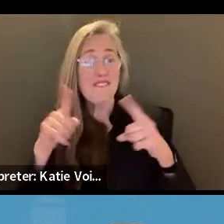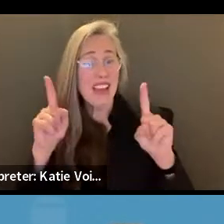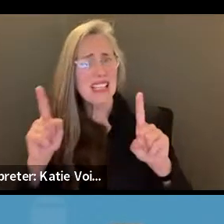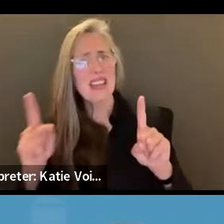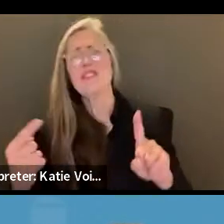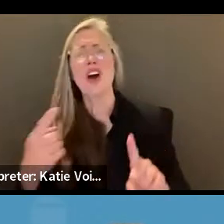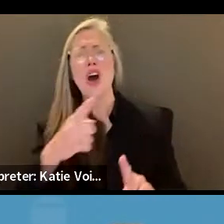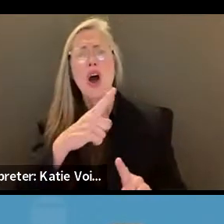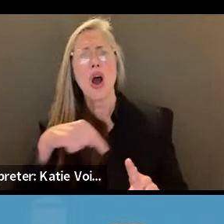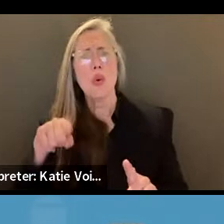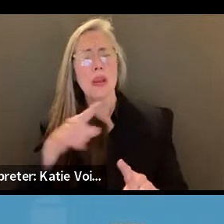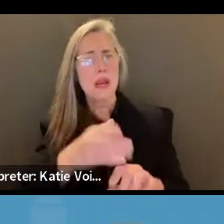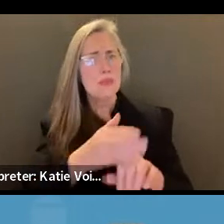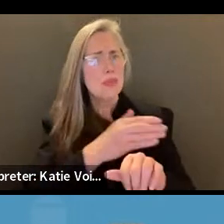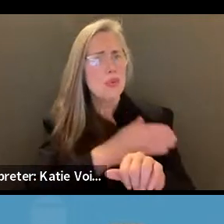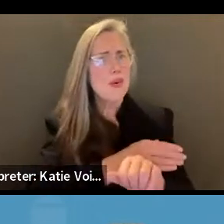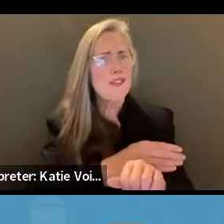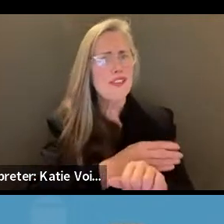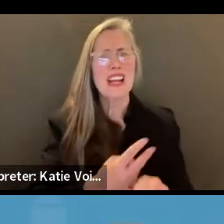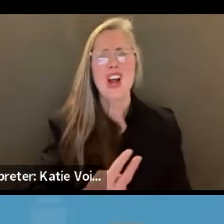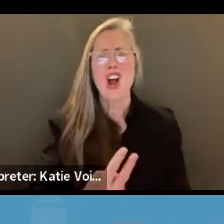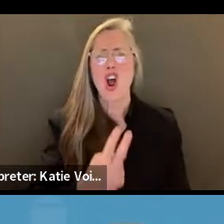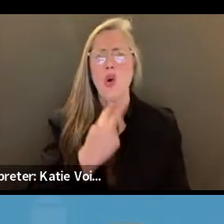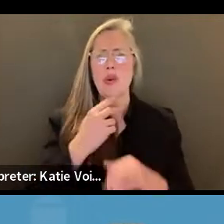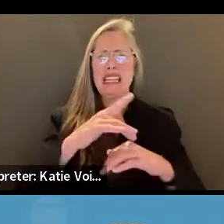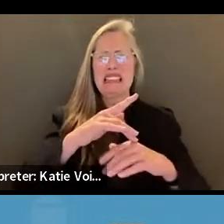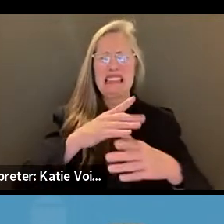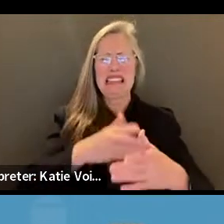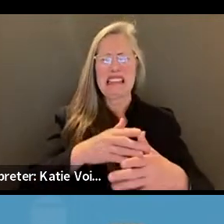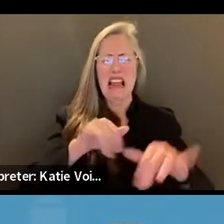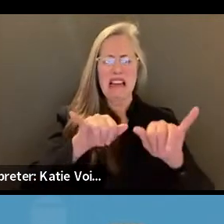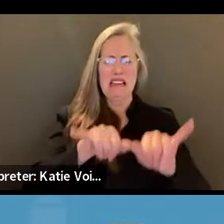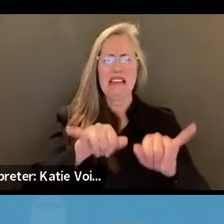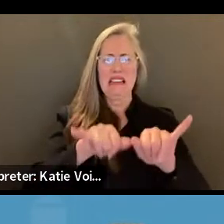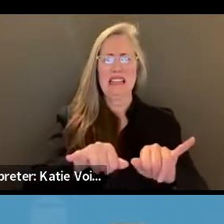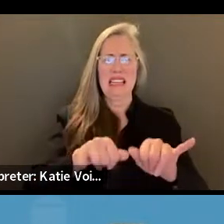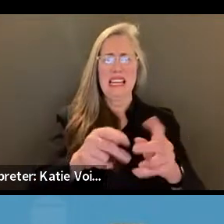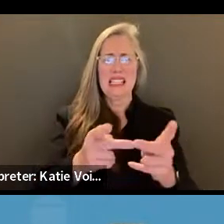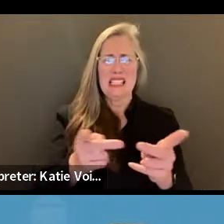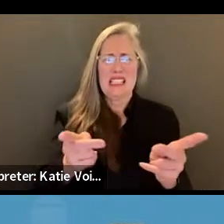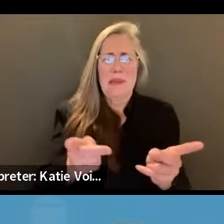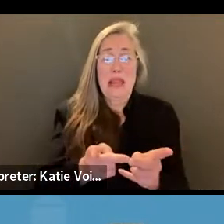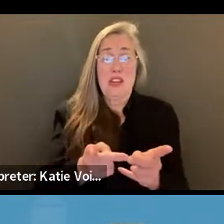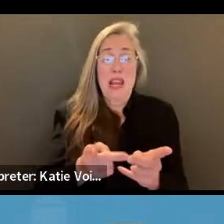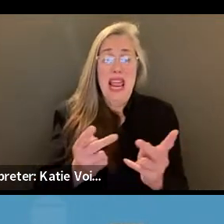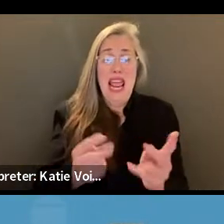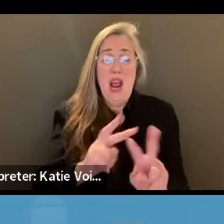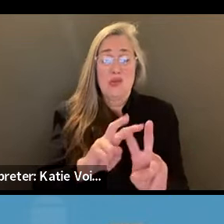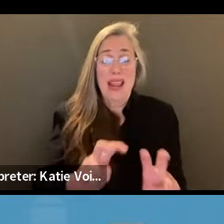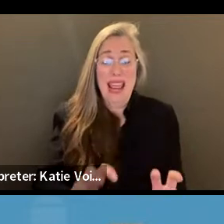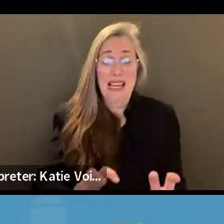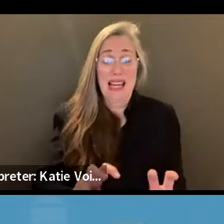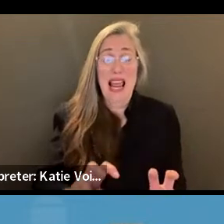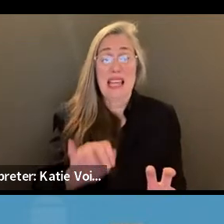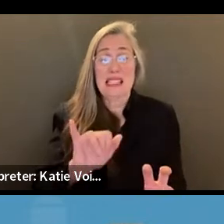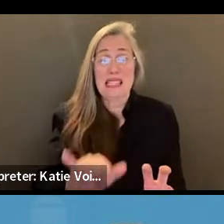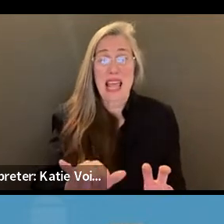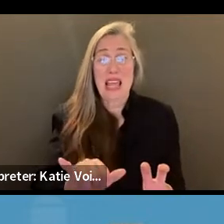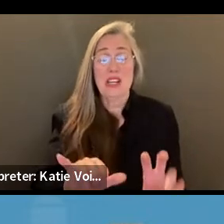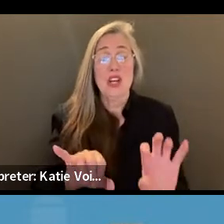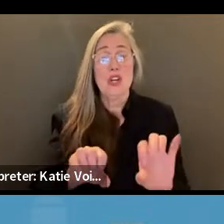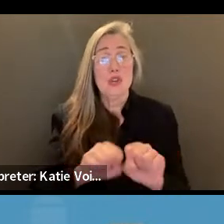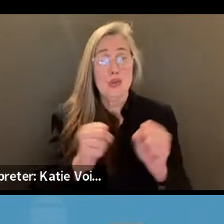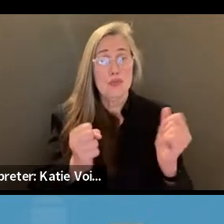we stuck in certain areas? And how to analyze that could come from